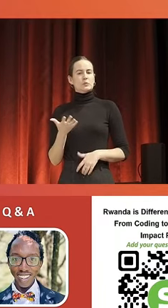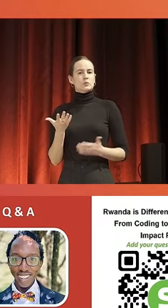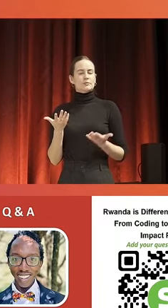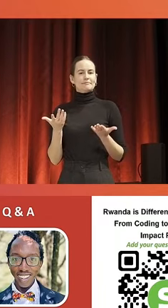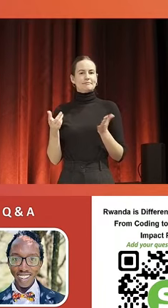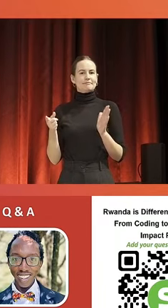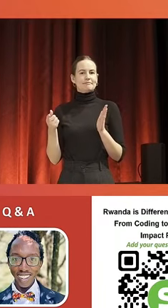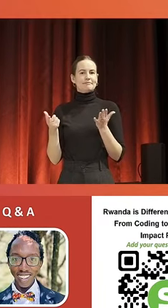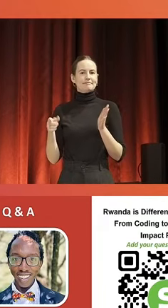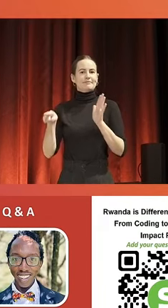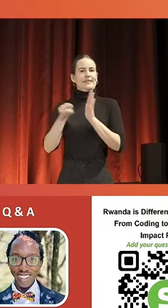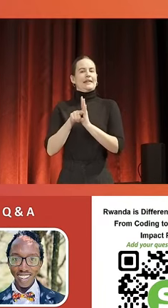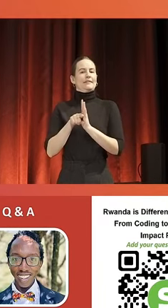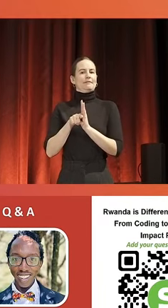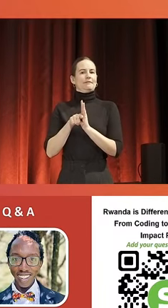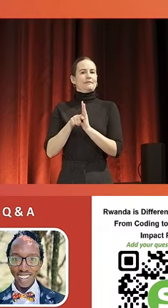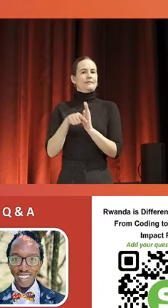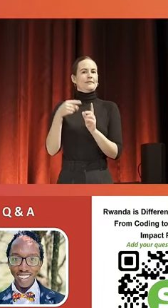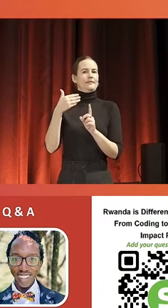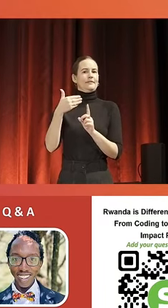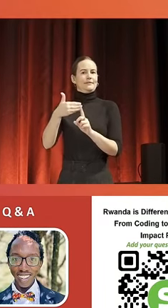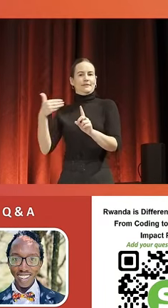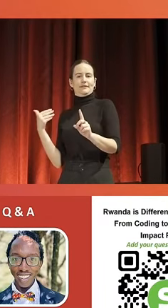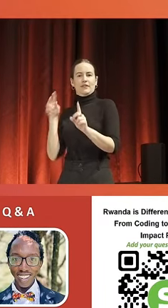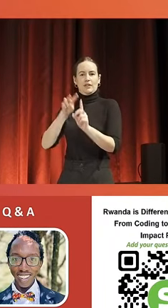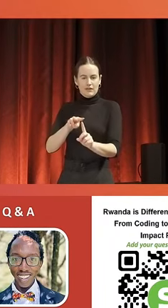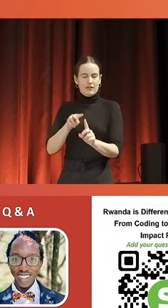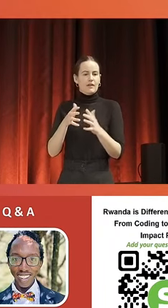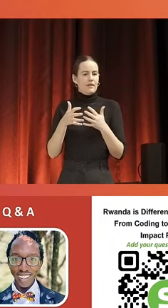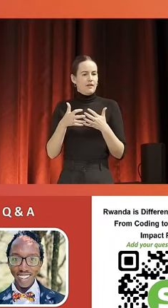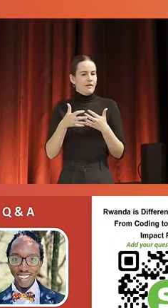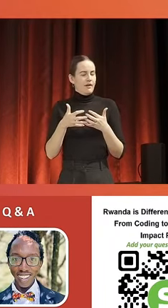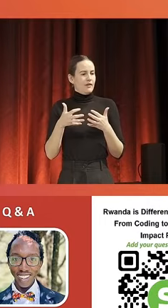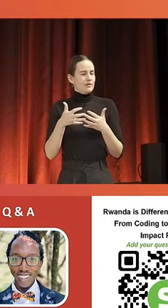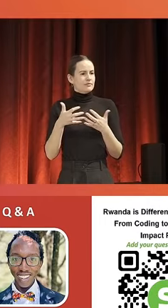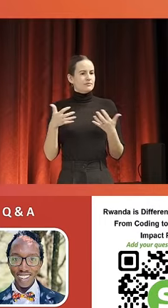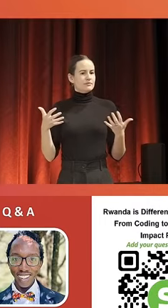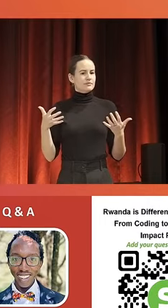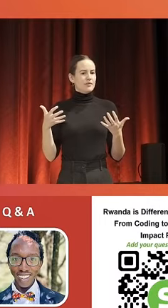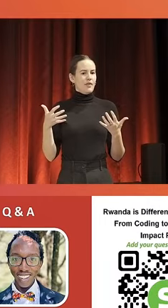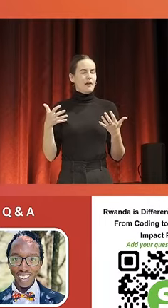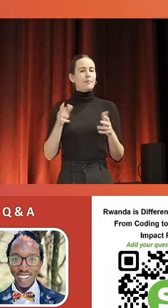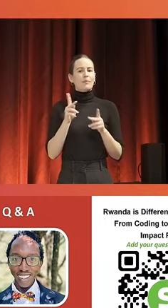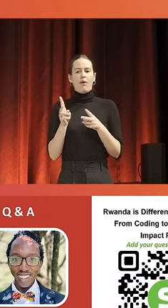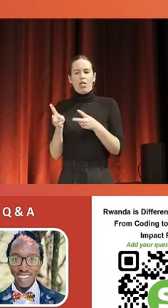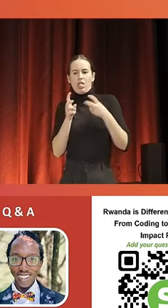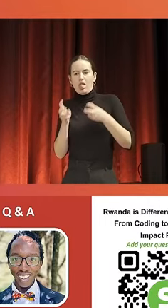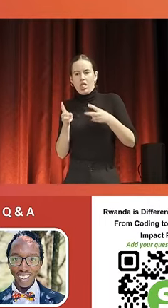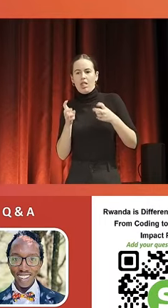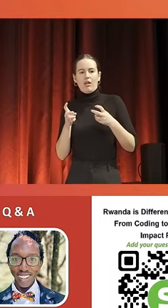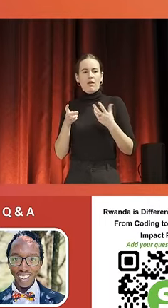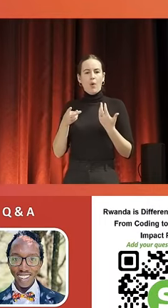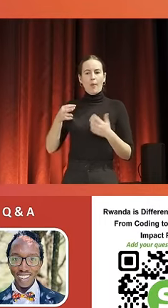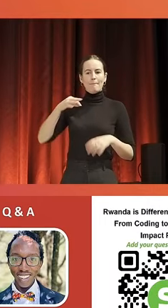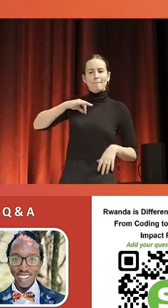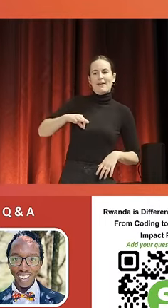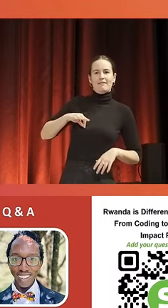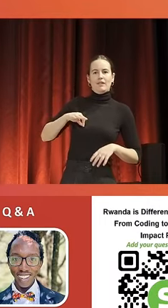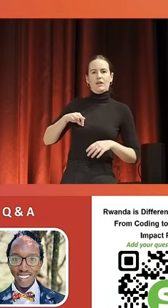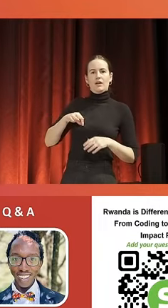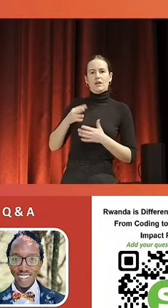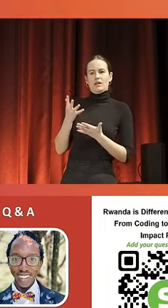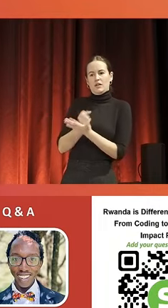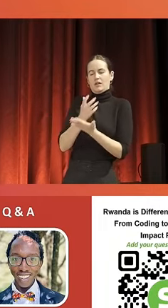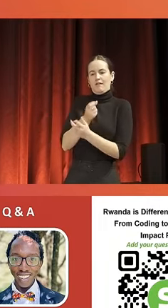of having a lot of value extraction instead of creation. So I think,